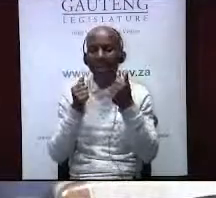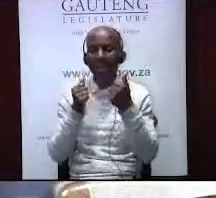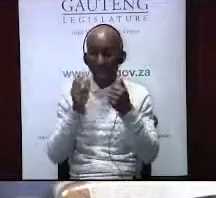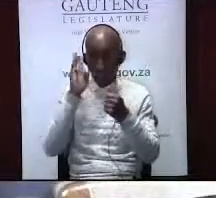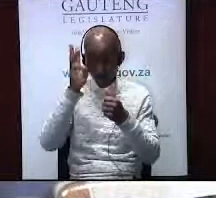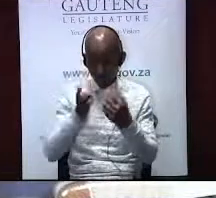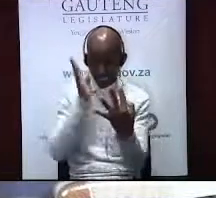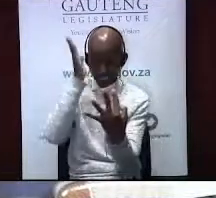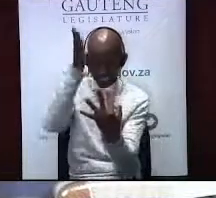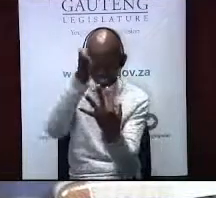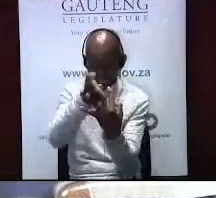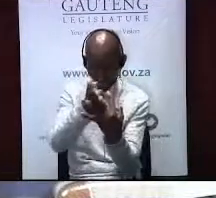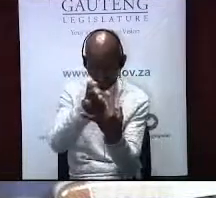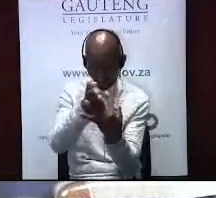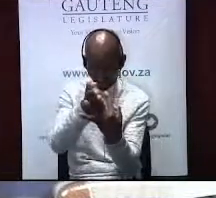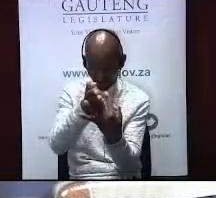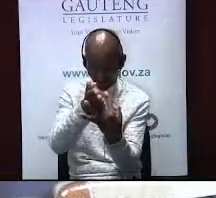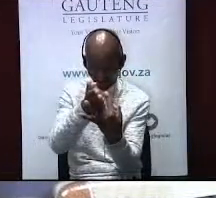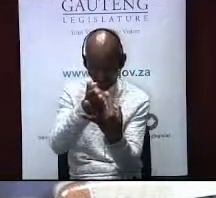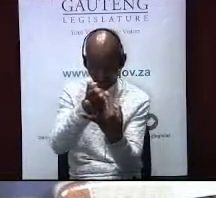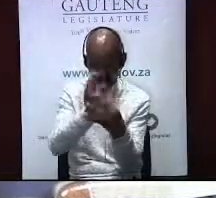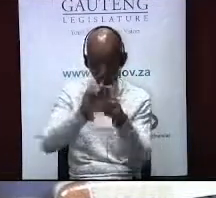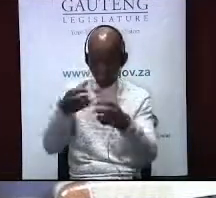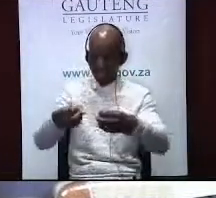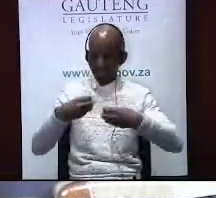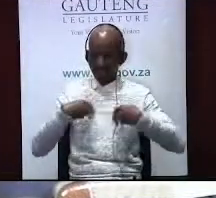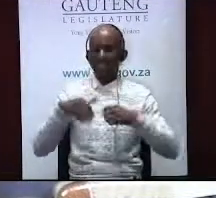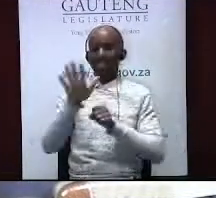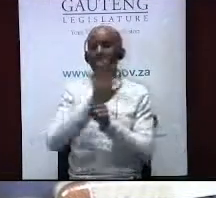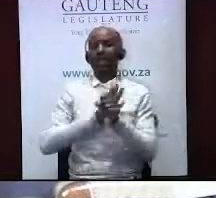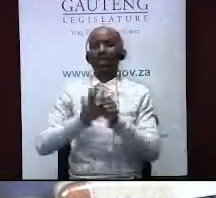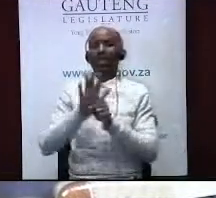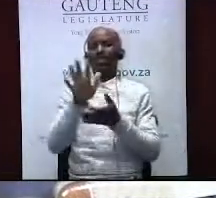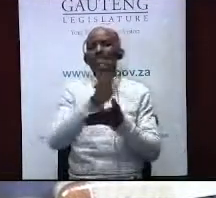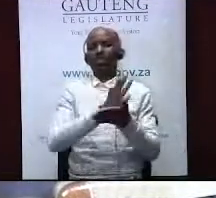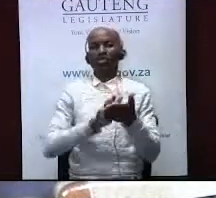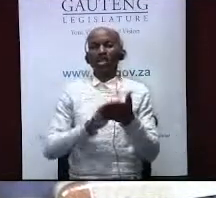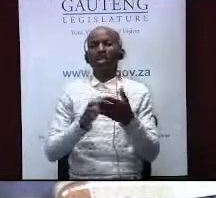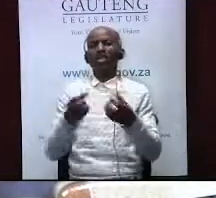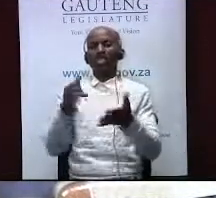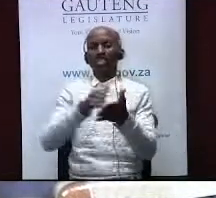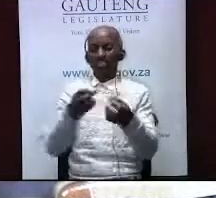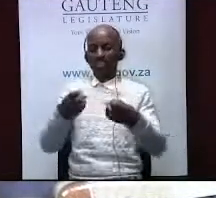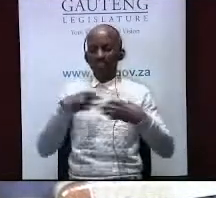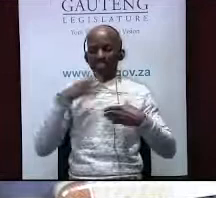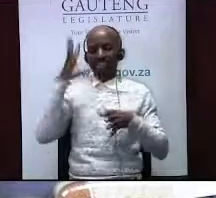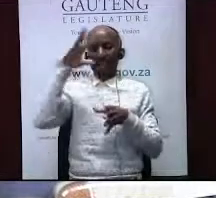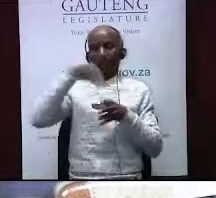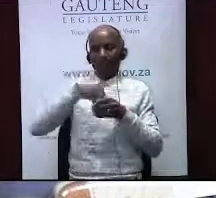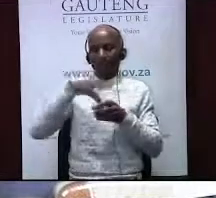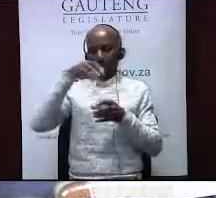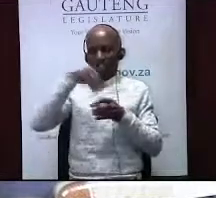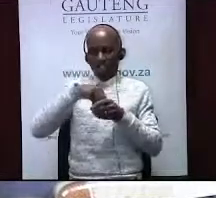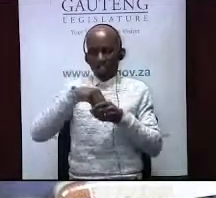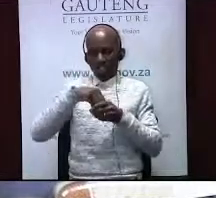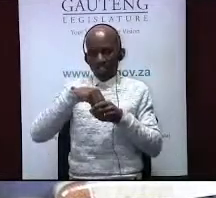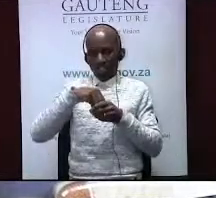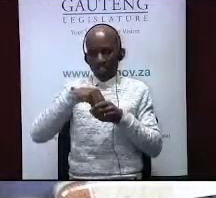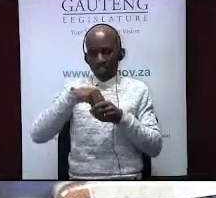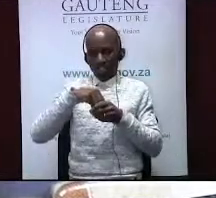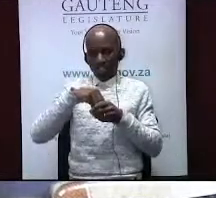to intervene. Kekopela, don't give us the background and the story. Okay. Just give us the inputs and then we proceed.